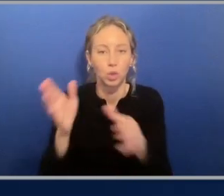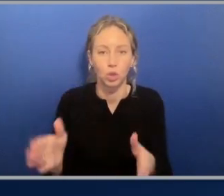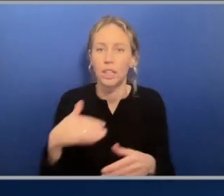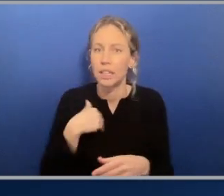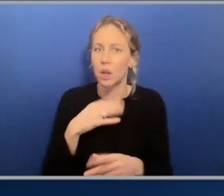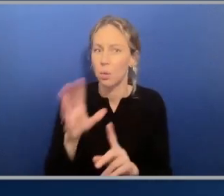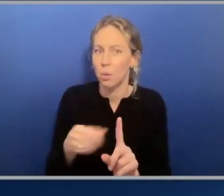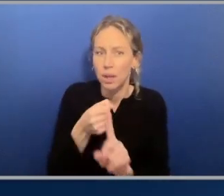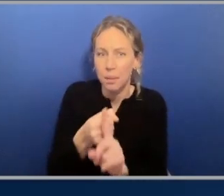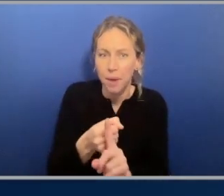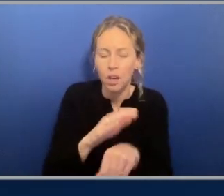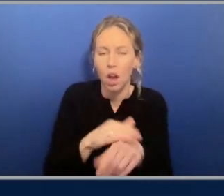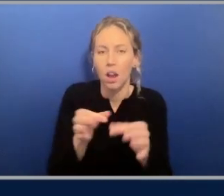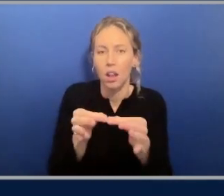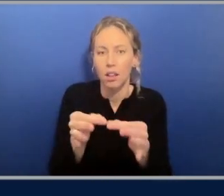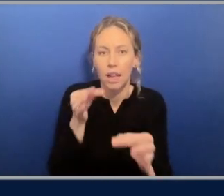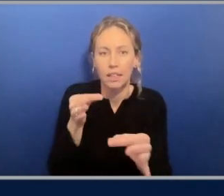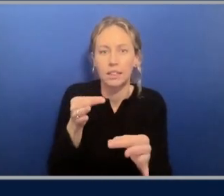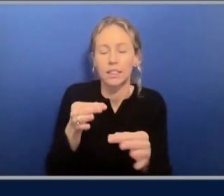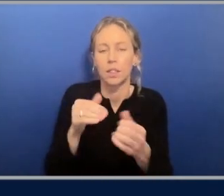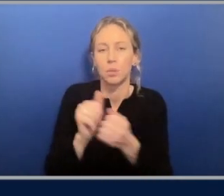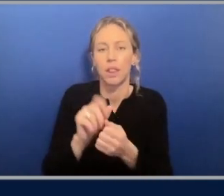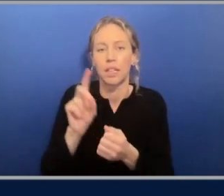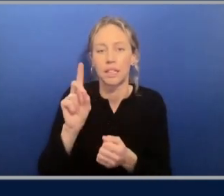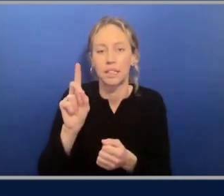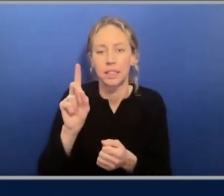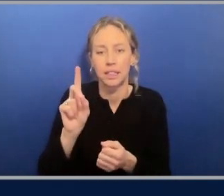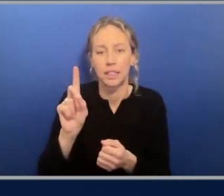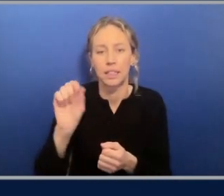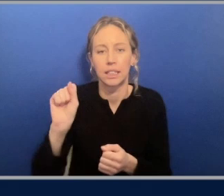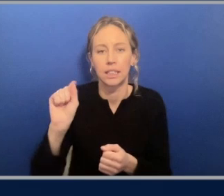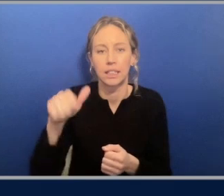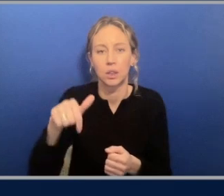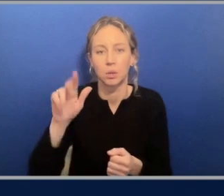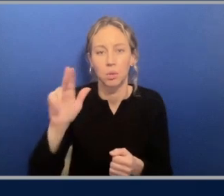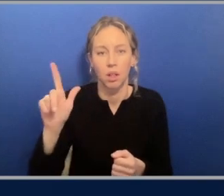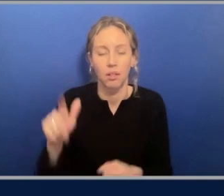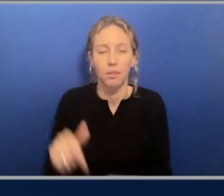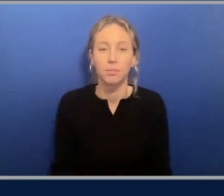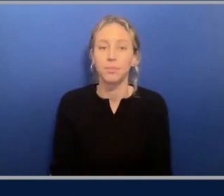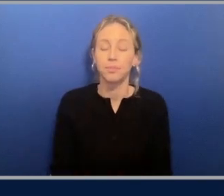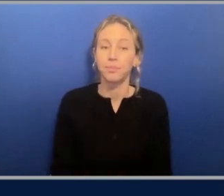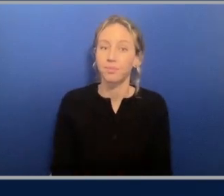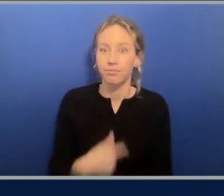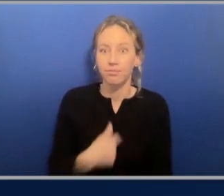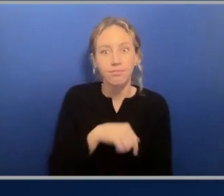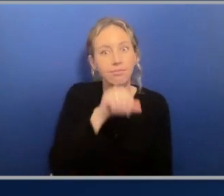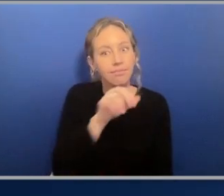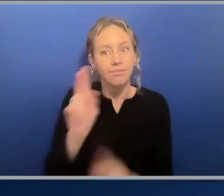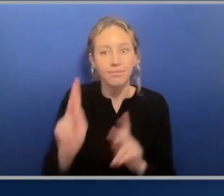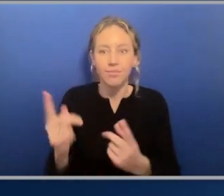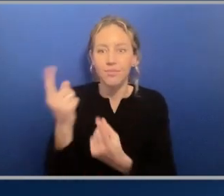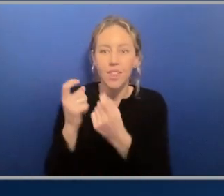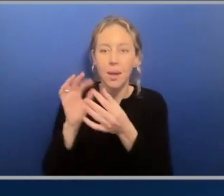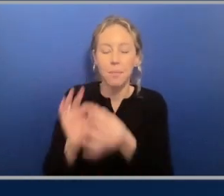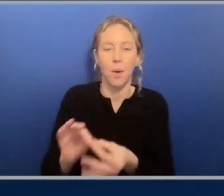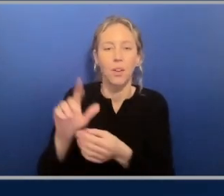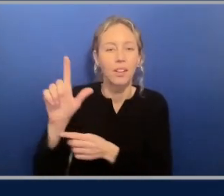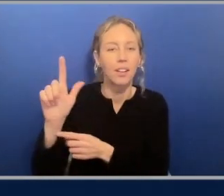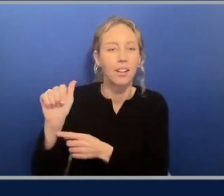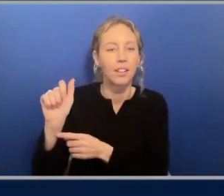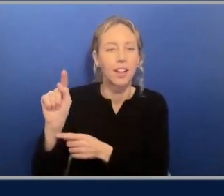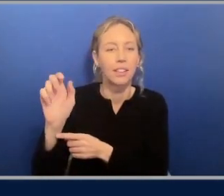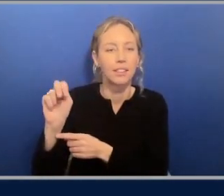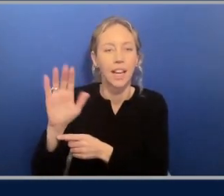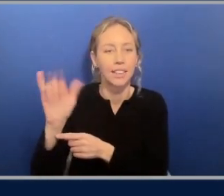on DSQL? Yeah, that's a great question, right? So I love that people have started asking about latency impacts and whatnot.